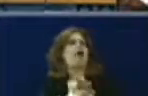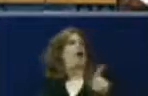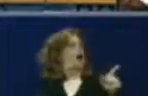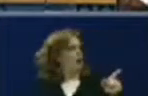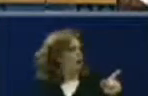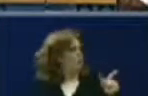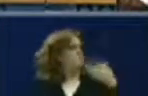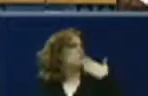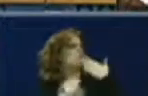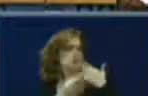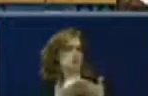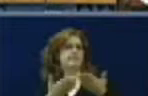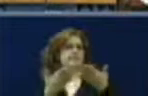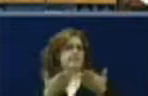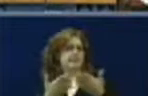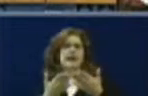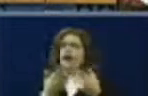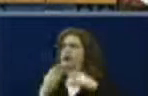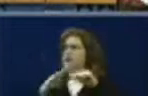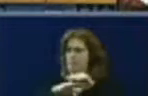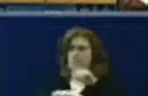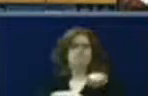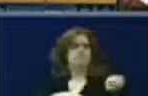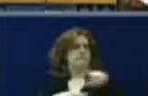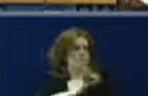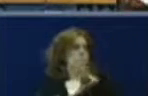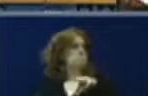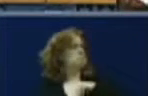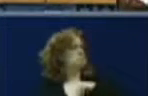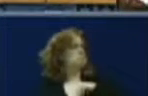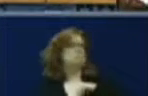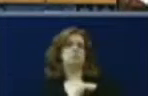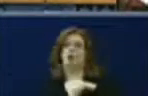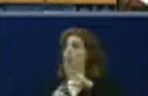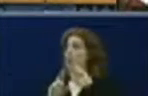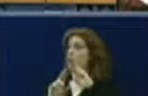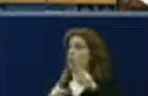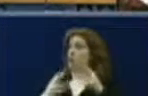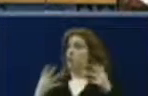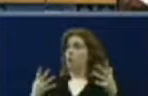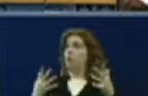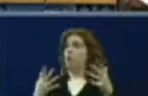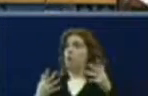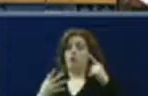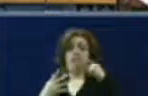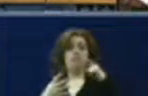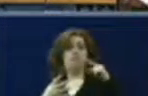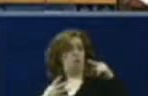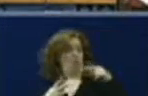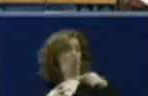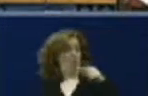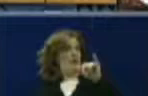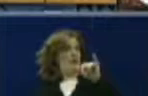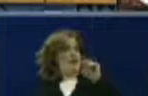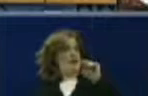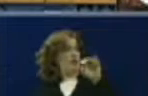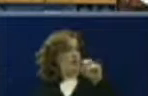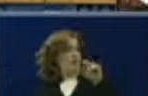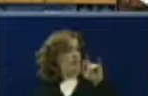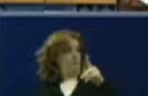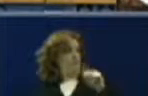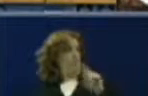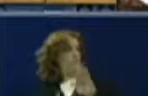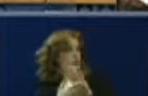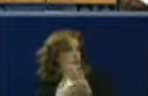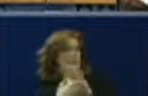and let's take that under advisement. A report on the innovation schools, and what are we going to do with the newly